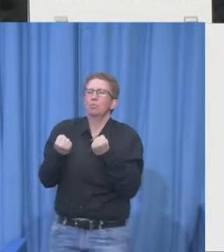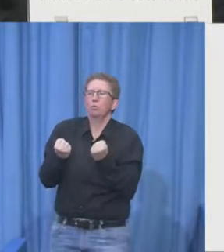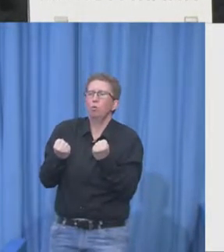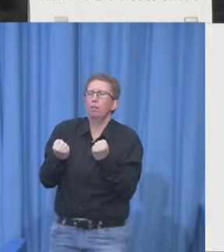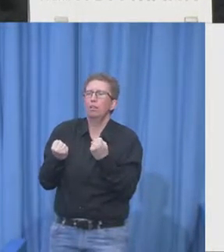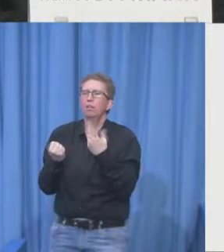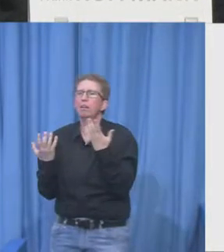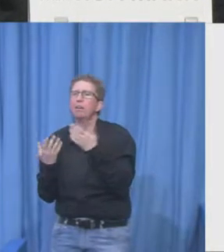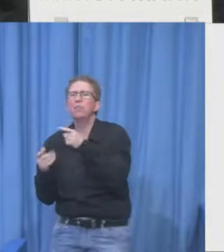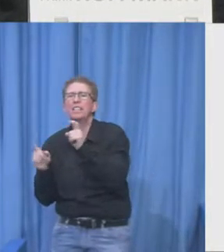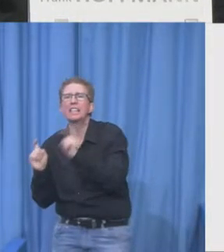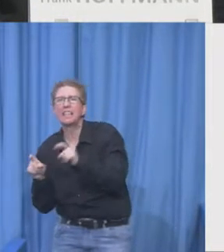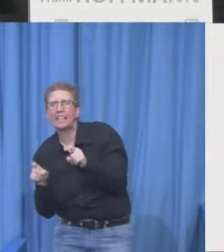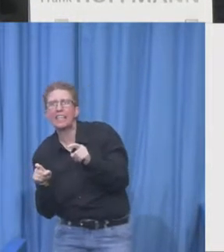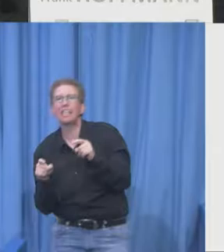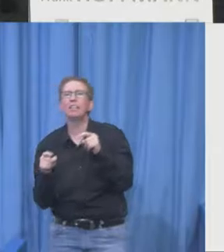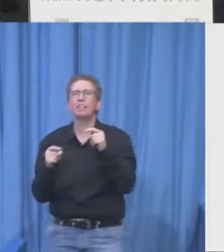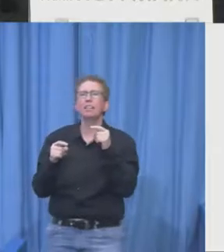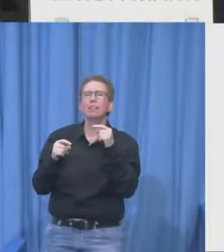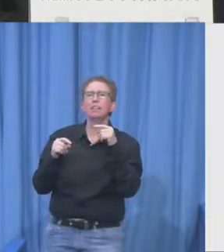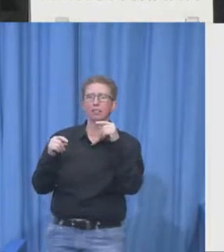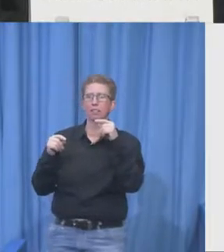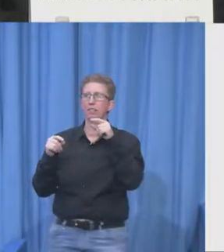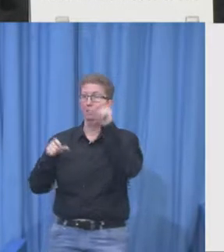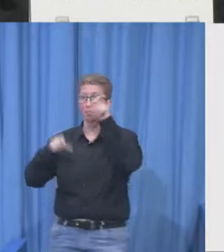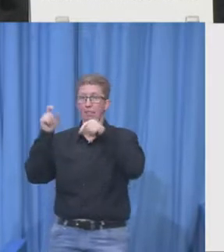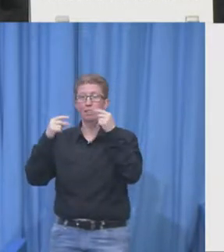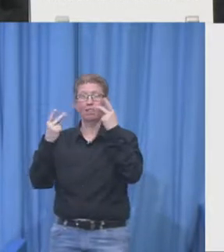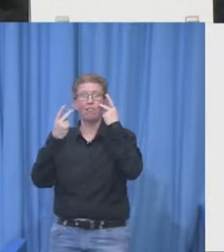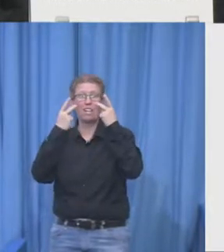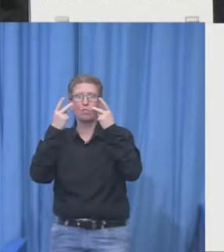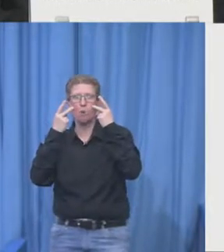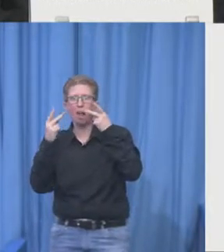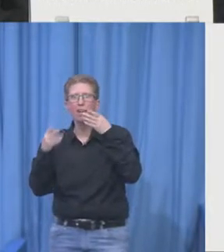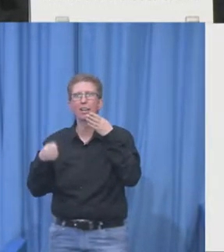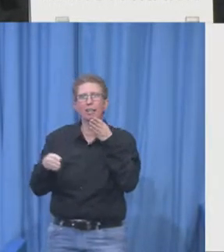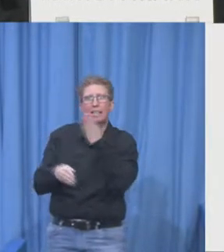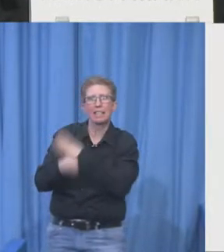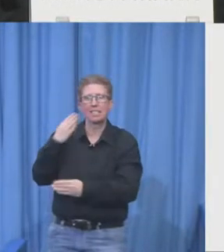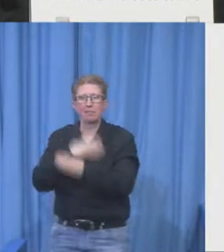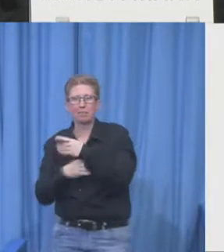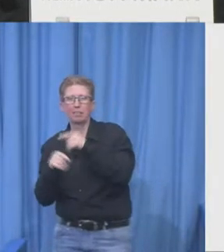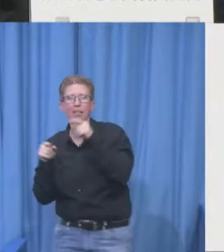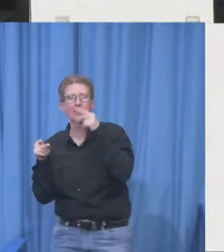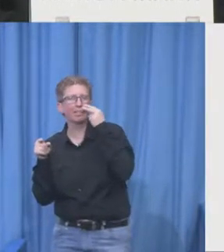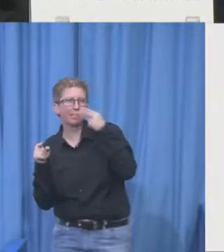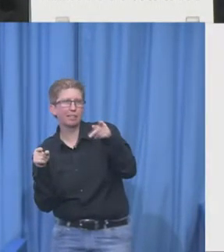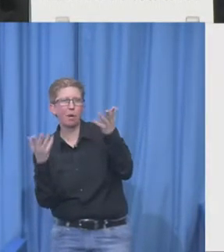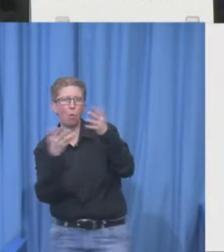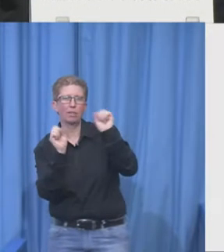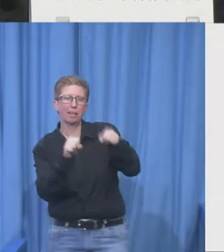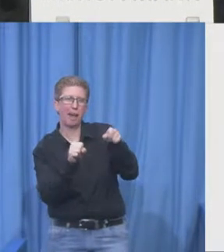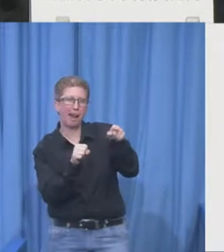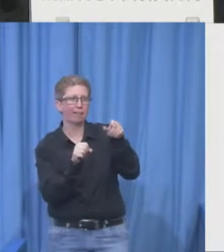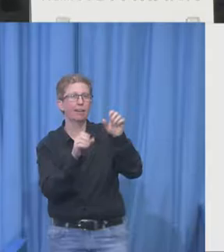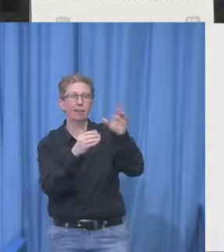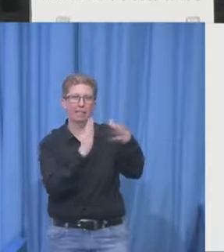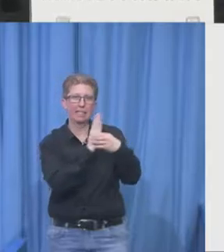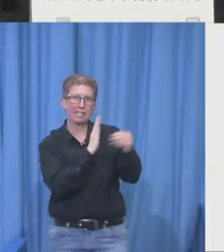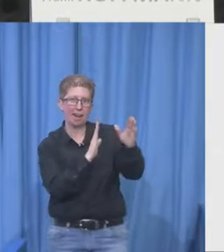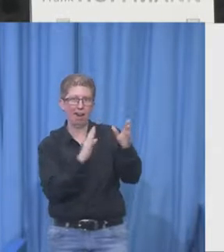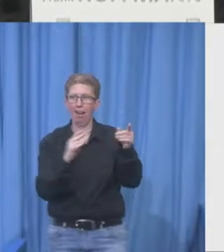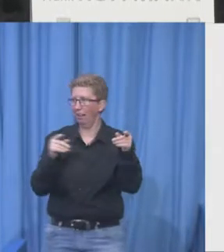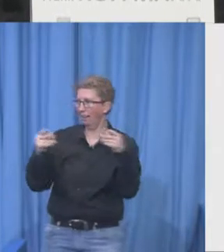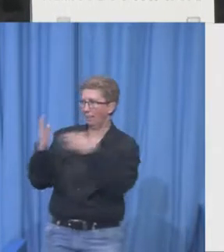impaired people is a really win-win-win situation. On the one hand, we open a completely